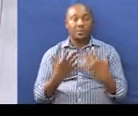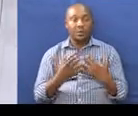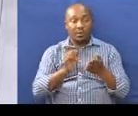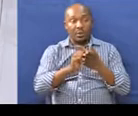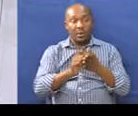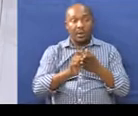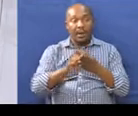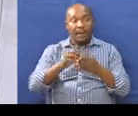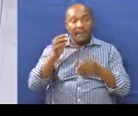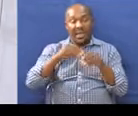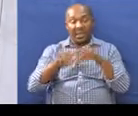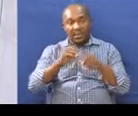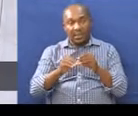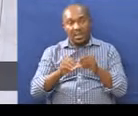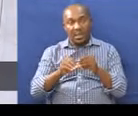into